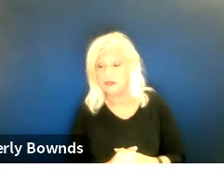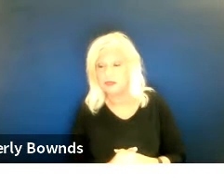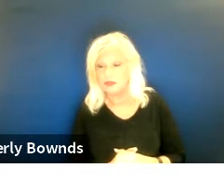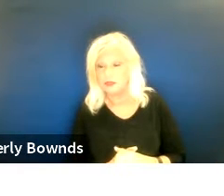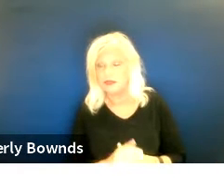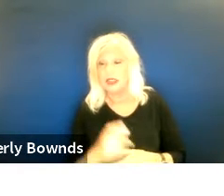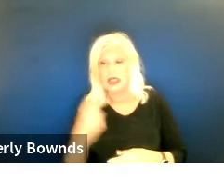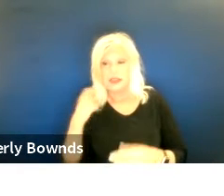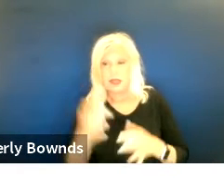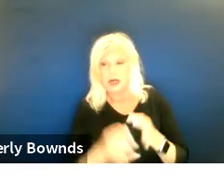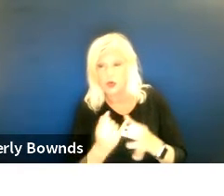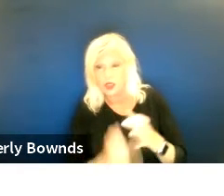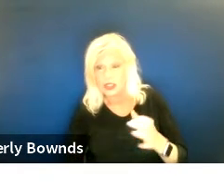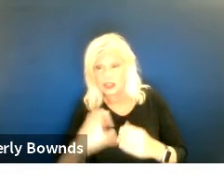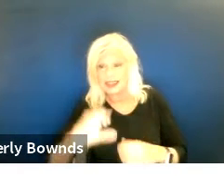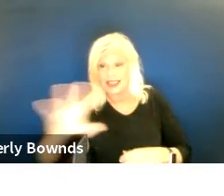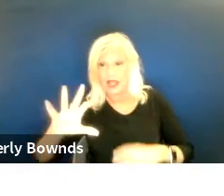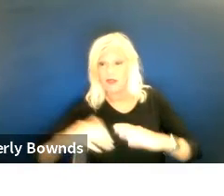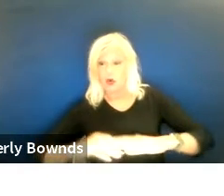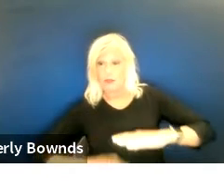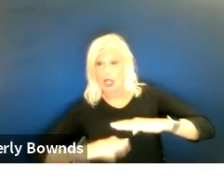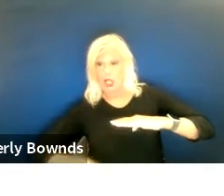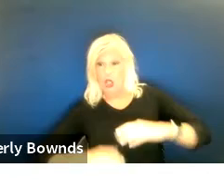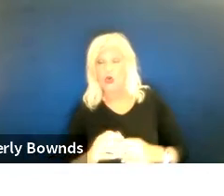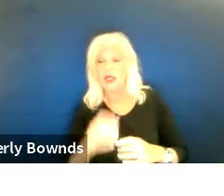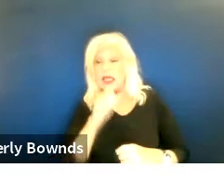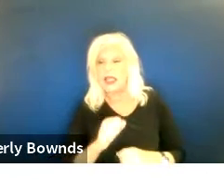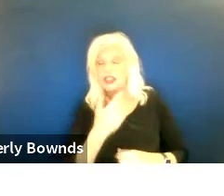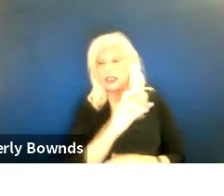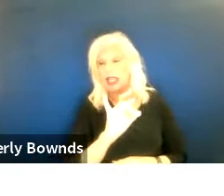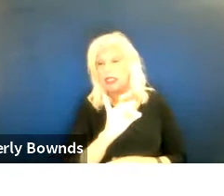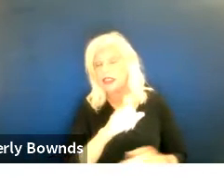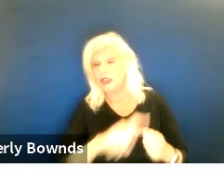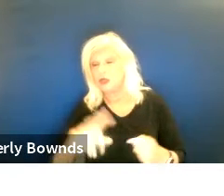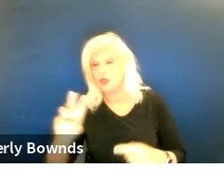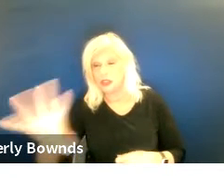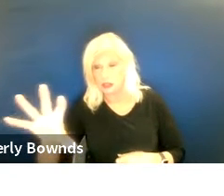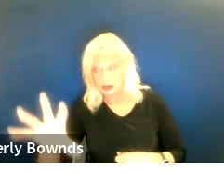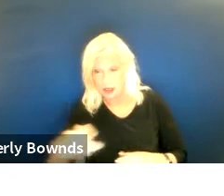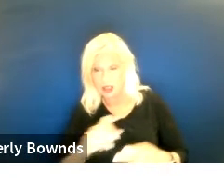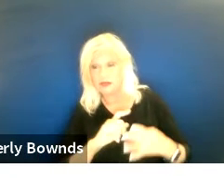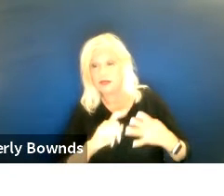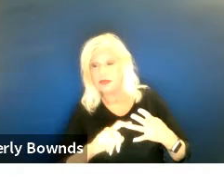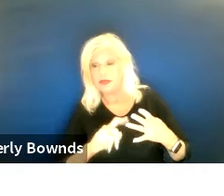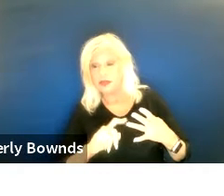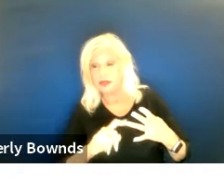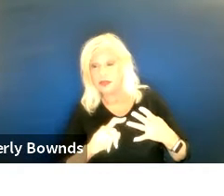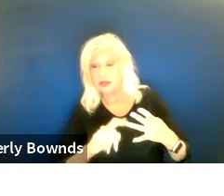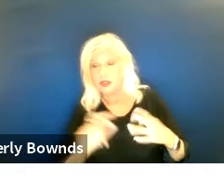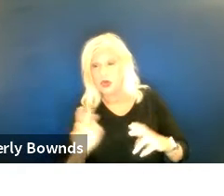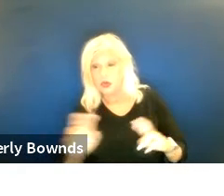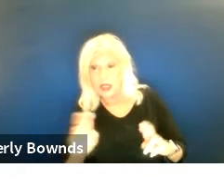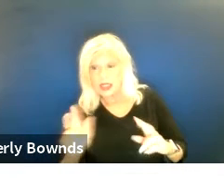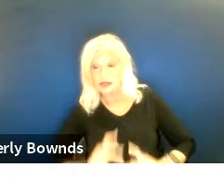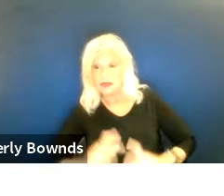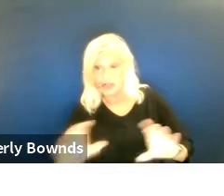cord injury that is C5 or below, between ages of 18 and 65 years, demonstrate readiness to physical